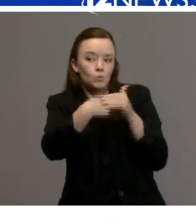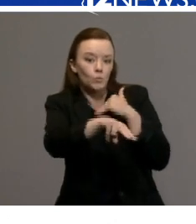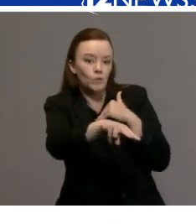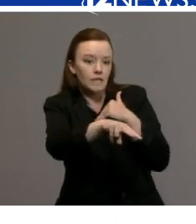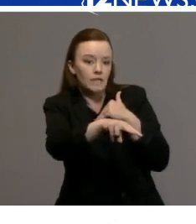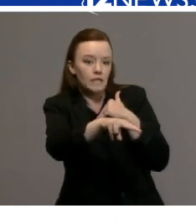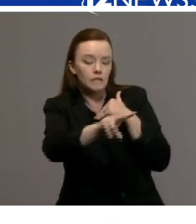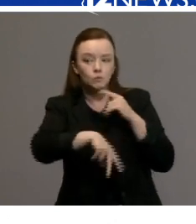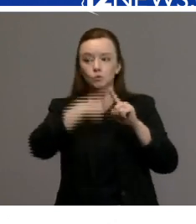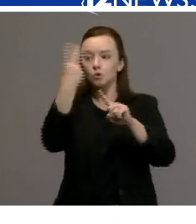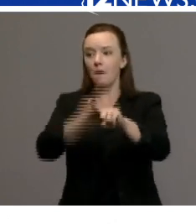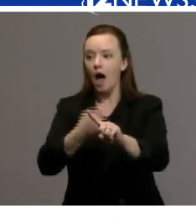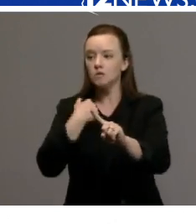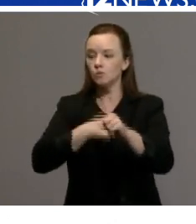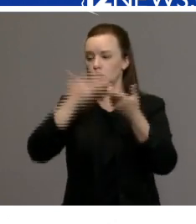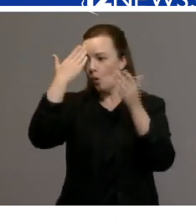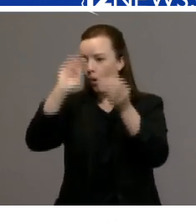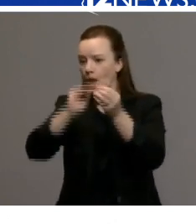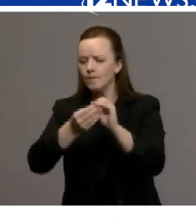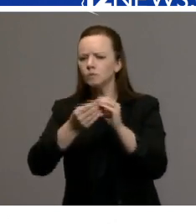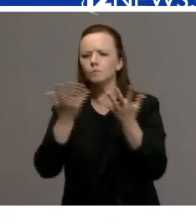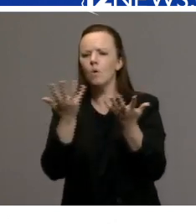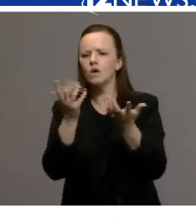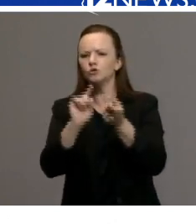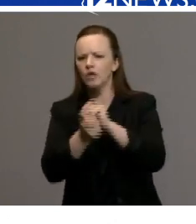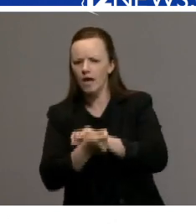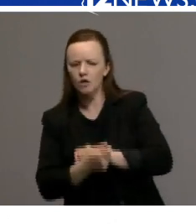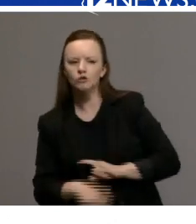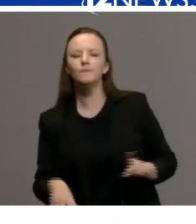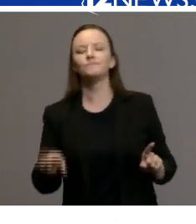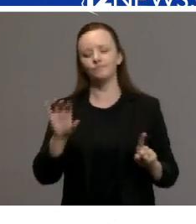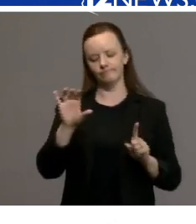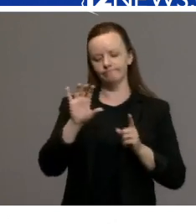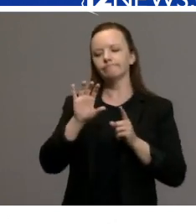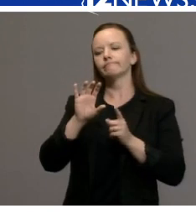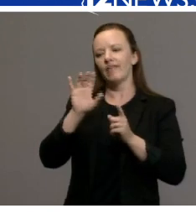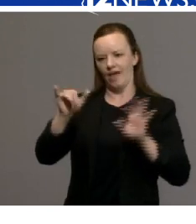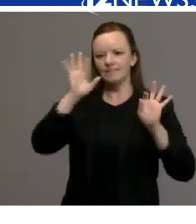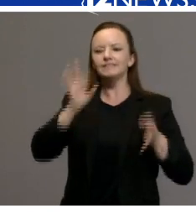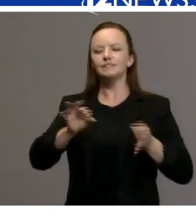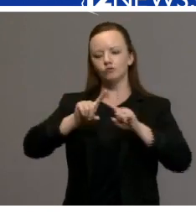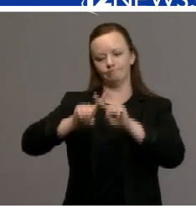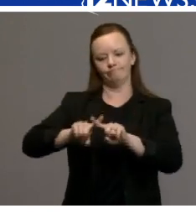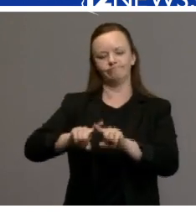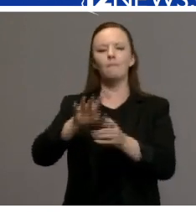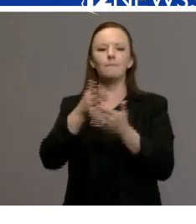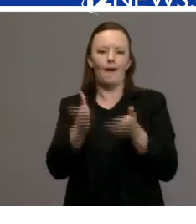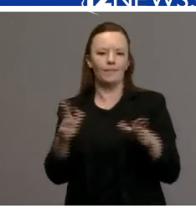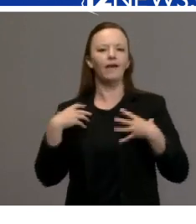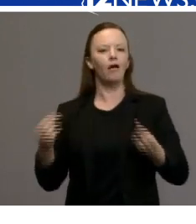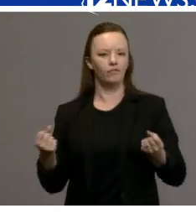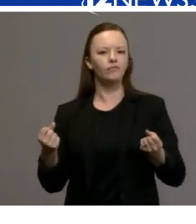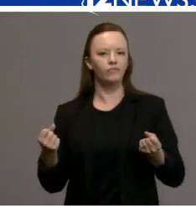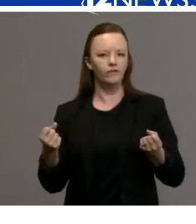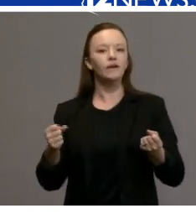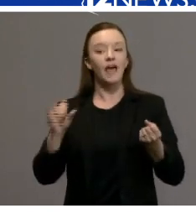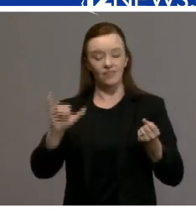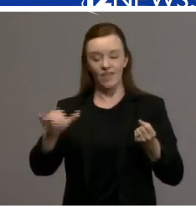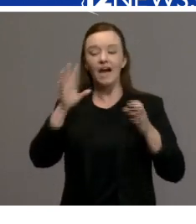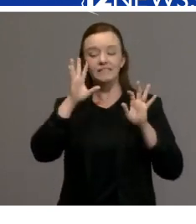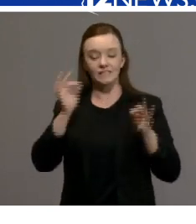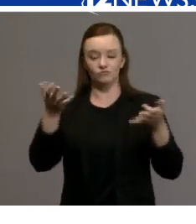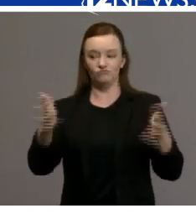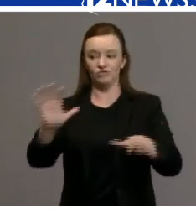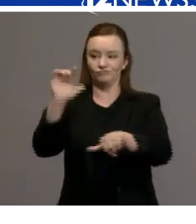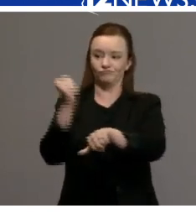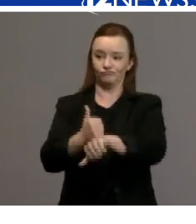That's a public health decision in terms of opening the schools, and that's the decision that's been made. Do you want to comment on that from the public